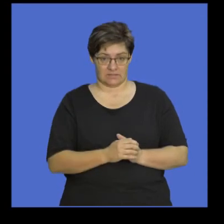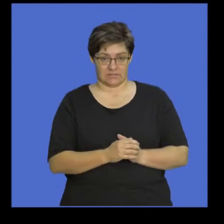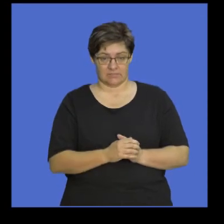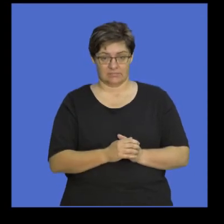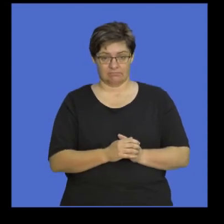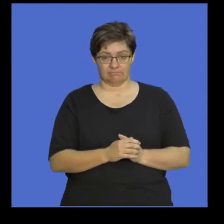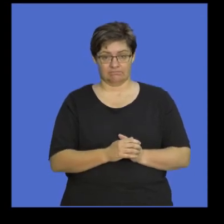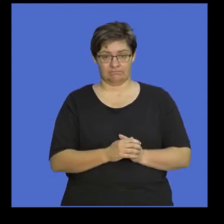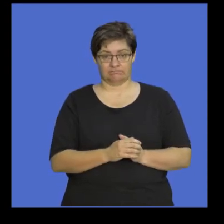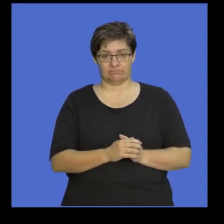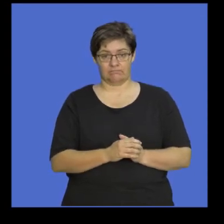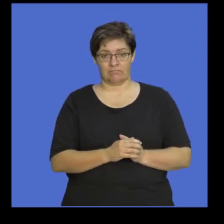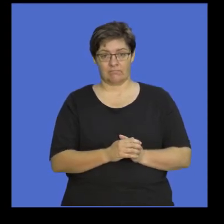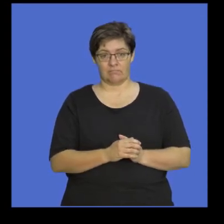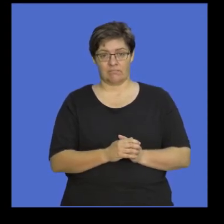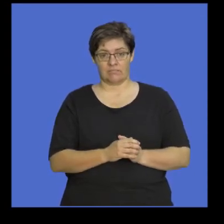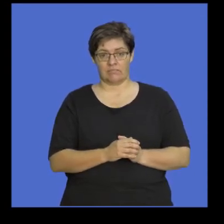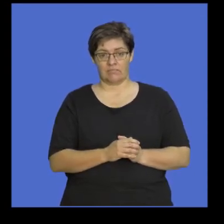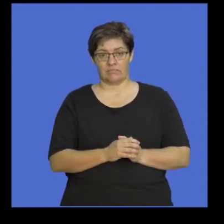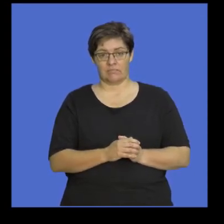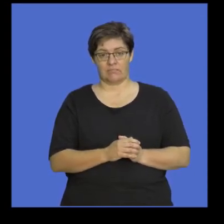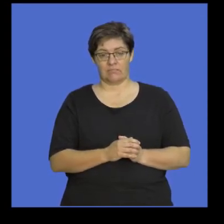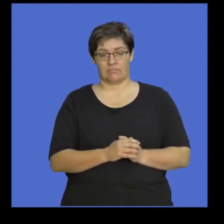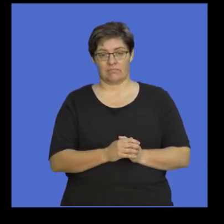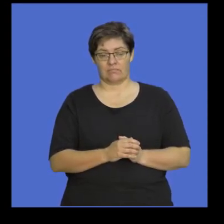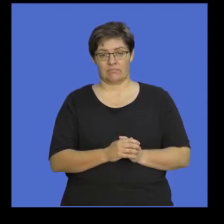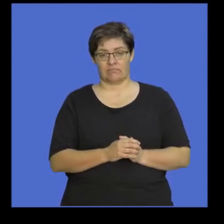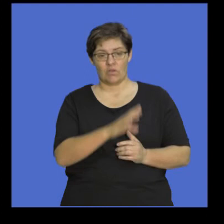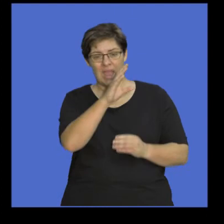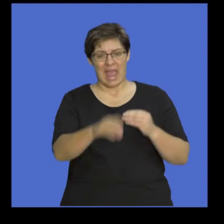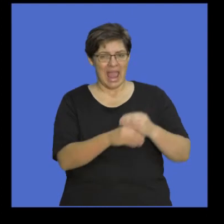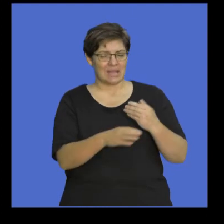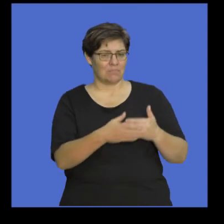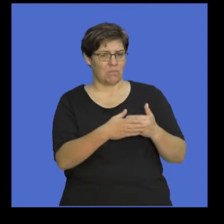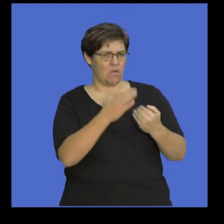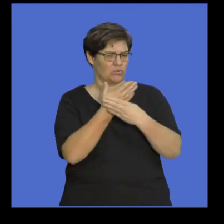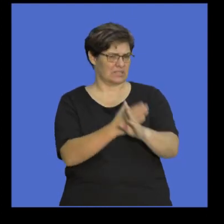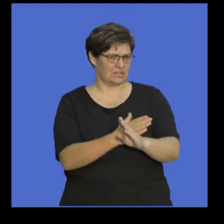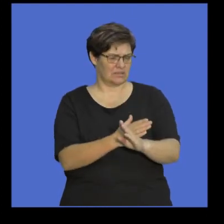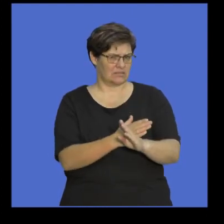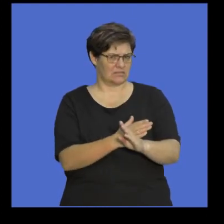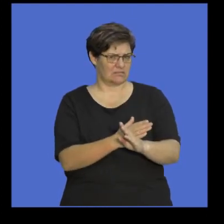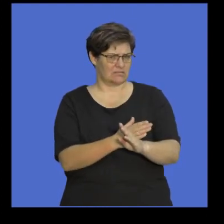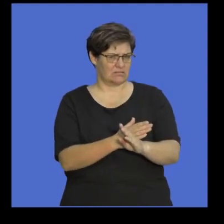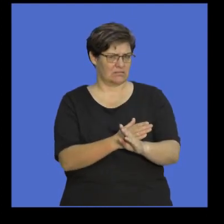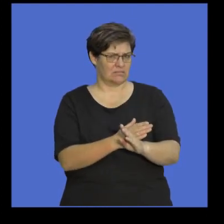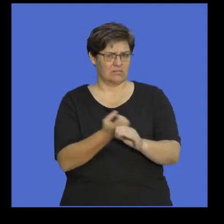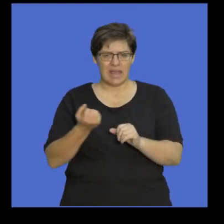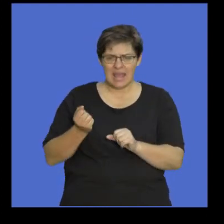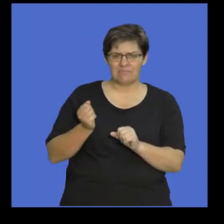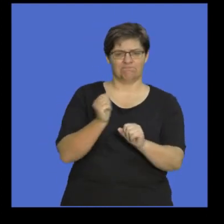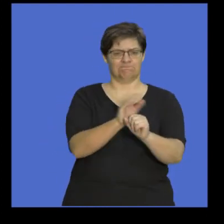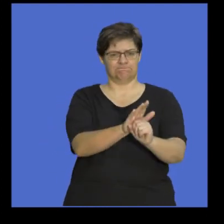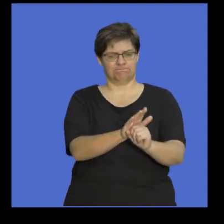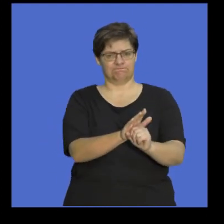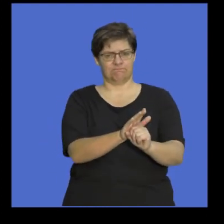our R total. Now we want to understand that if we add another resistor, how is that going to have an impact on